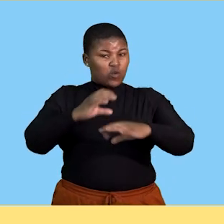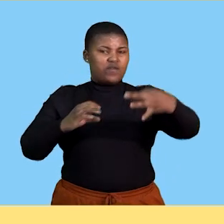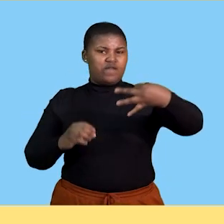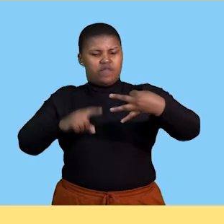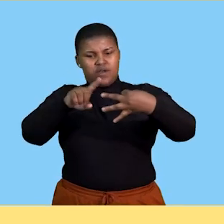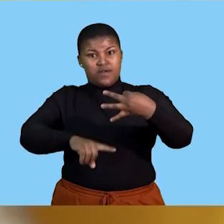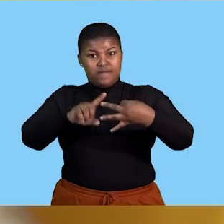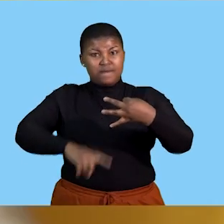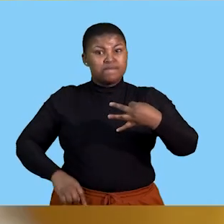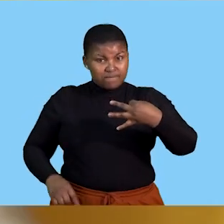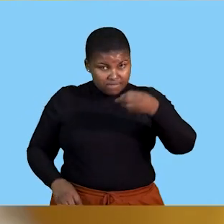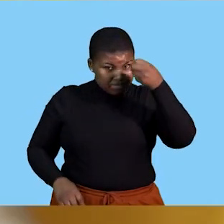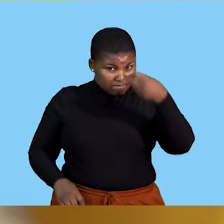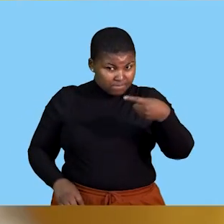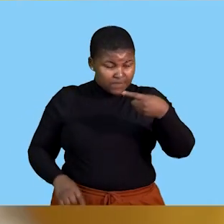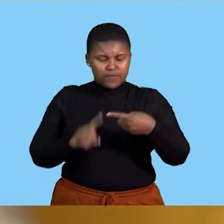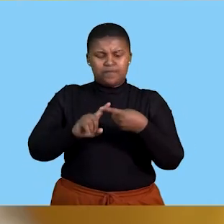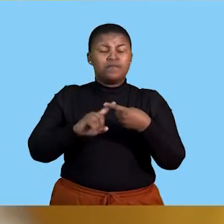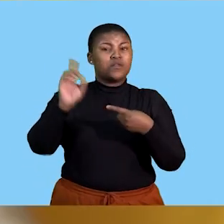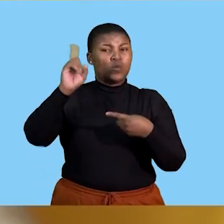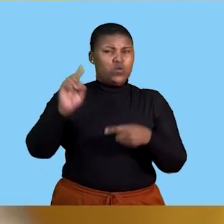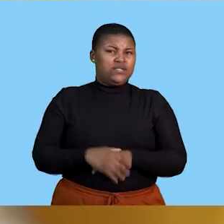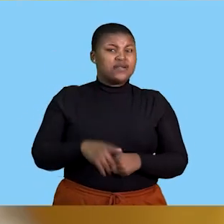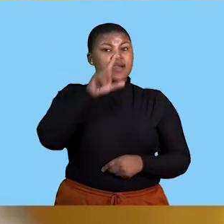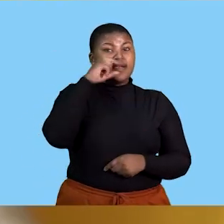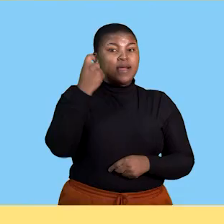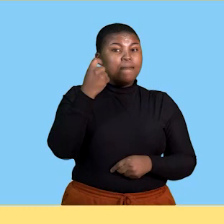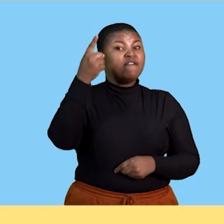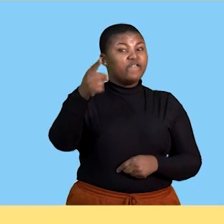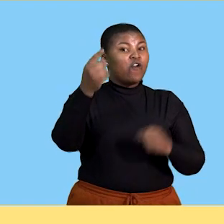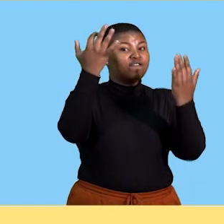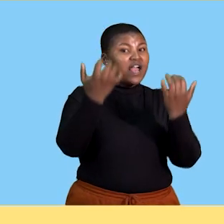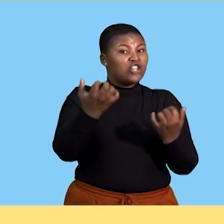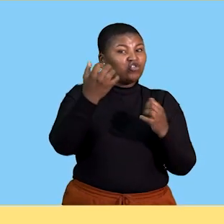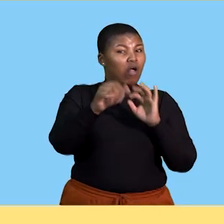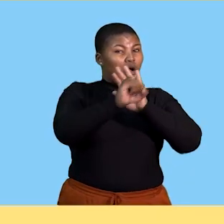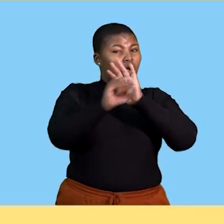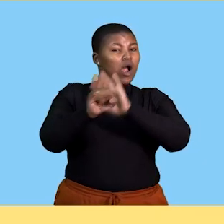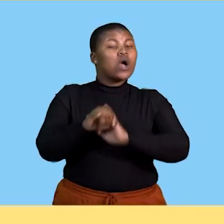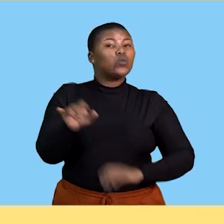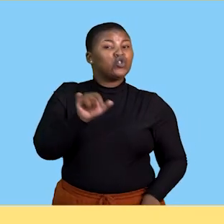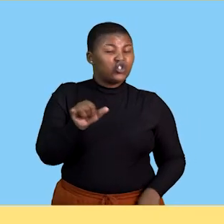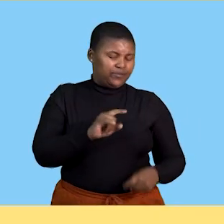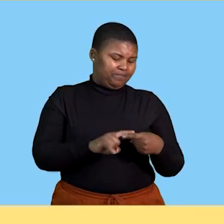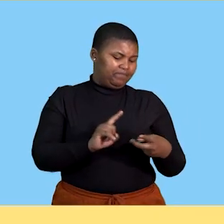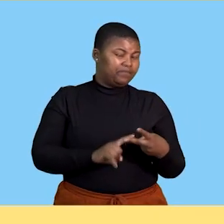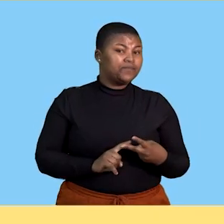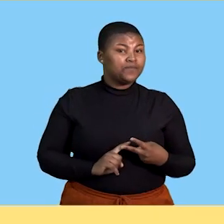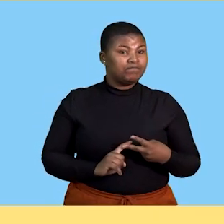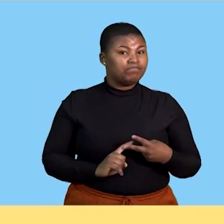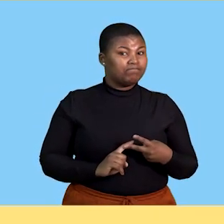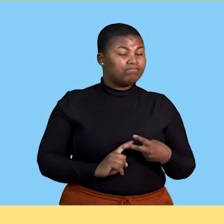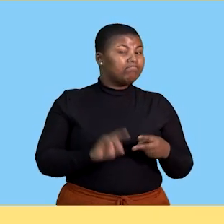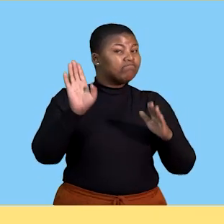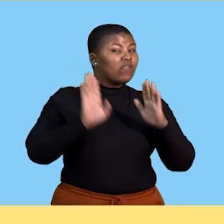3 aspects that I must touch. The first one has to be the name of the financial indicator. The second one has